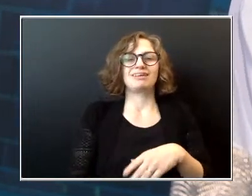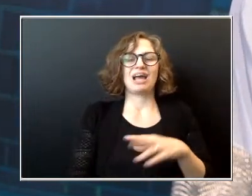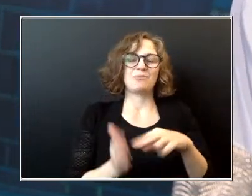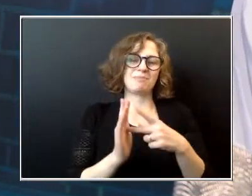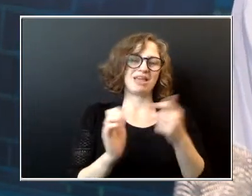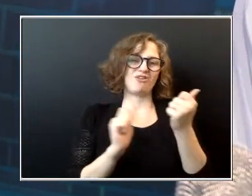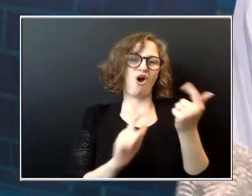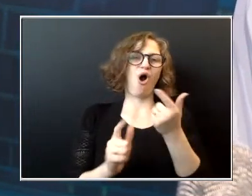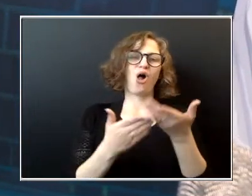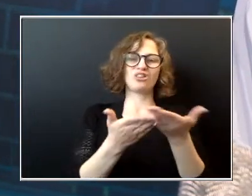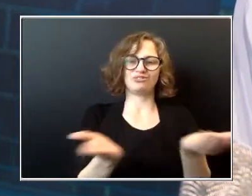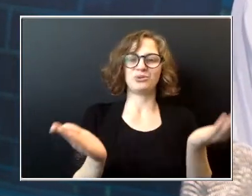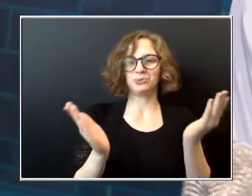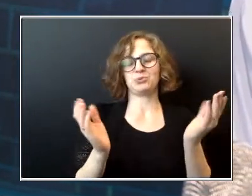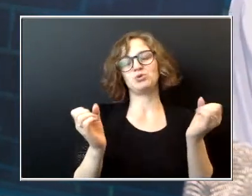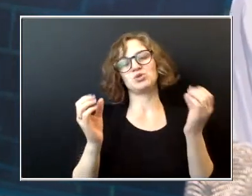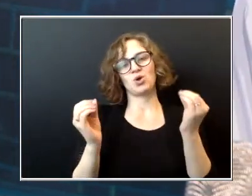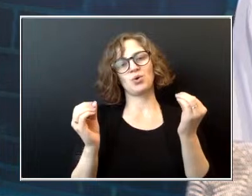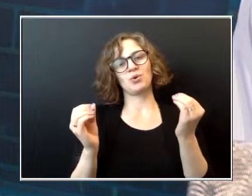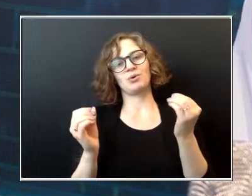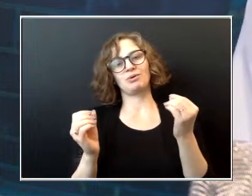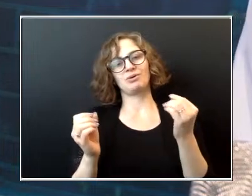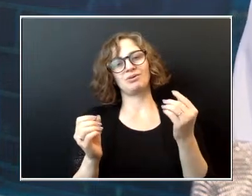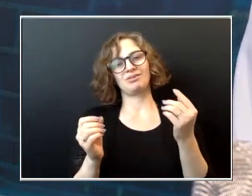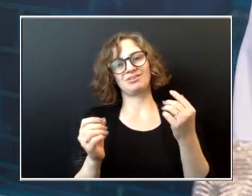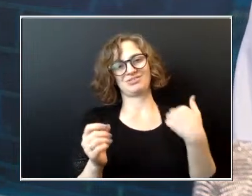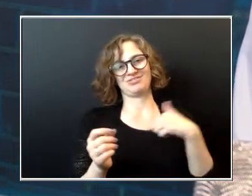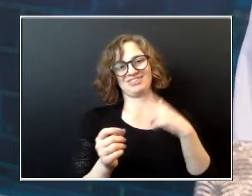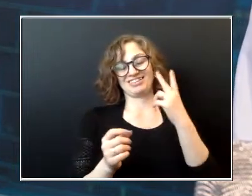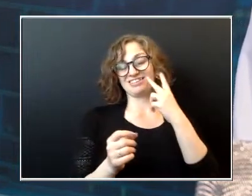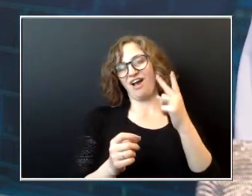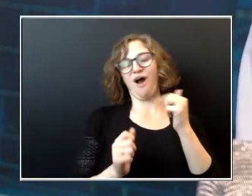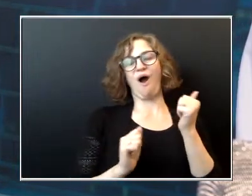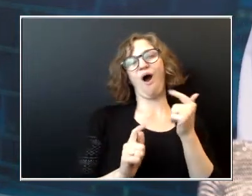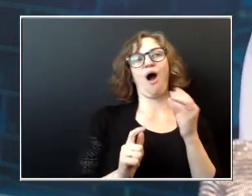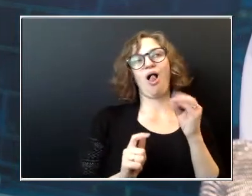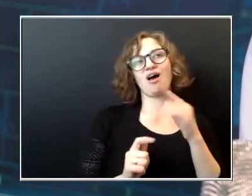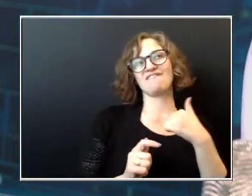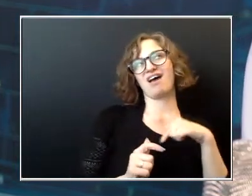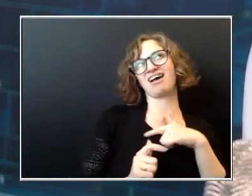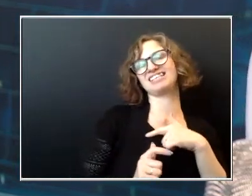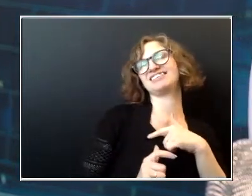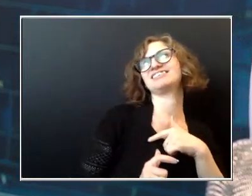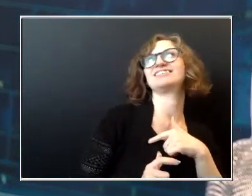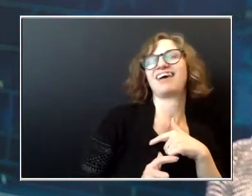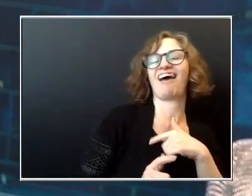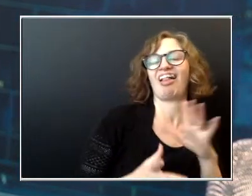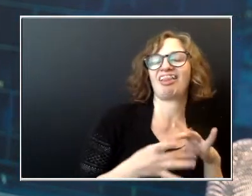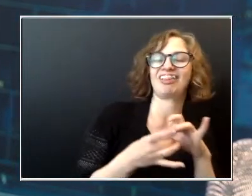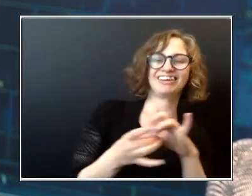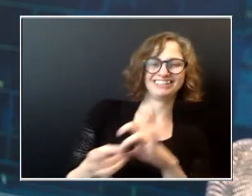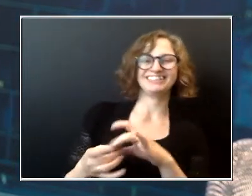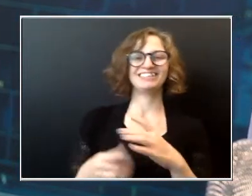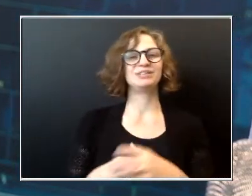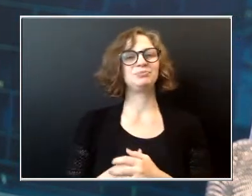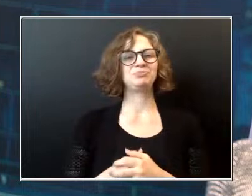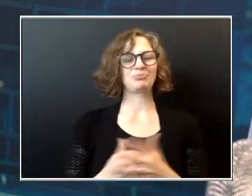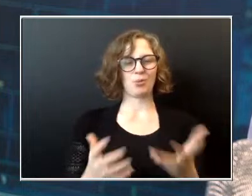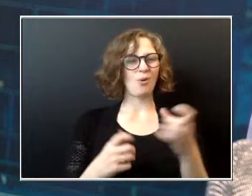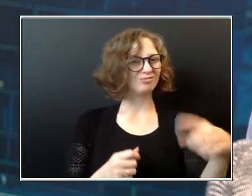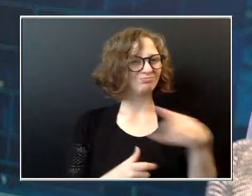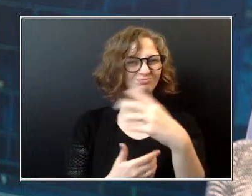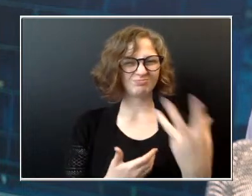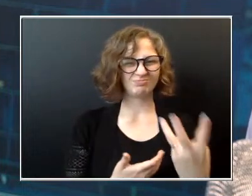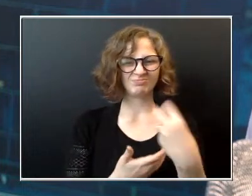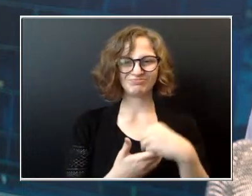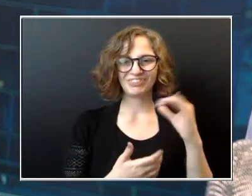And so when you see the all of us thing come out and we can start rolling it, we want to be, love to have you be a part of that, because we do